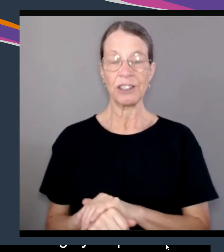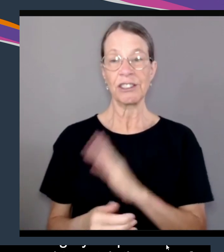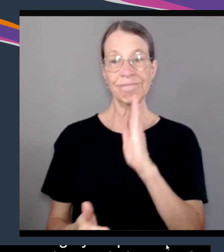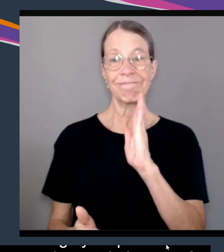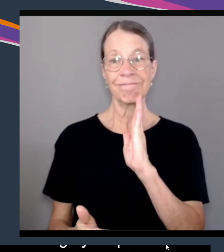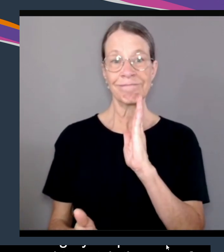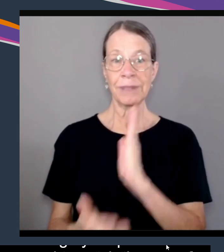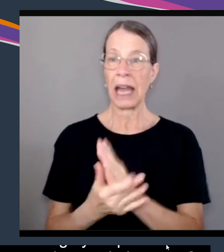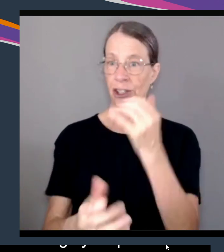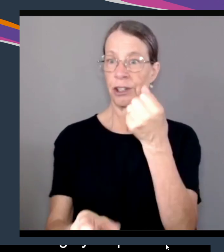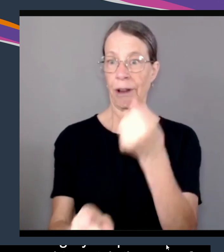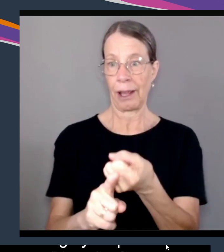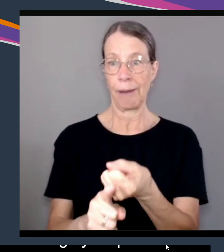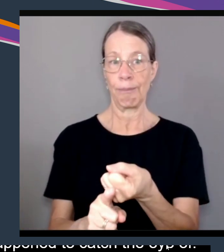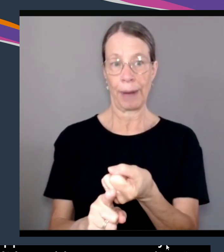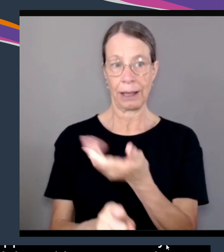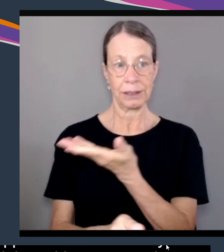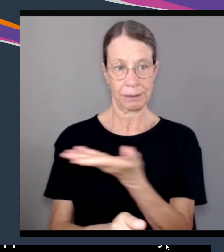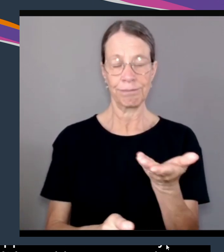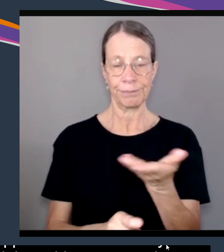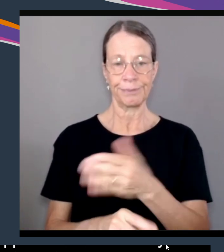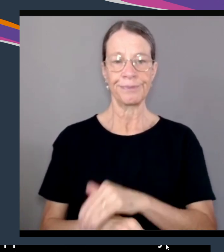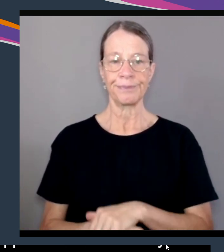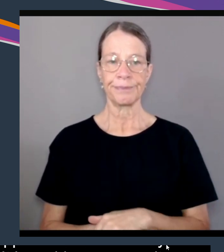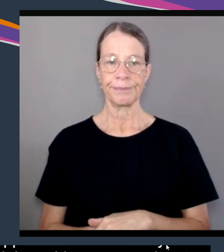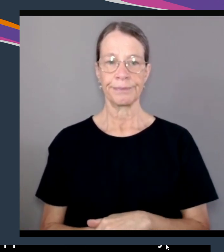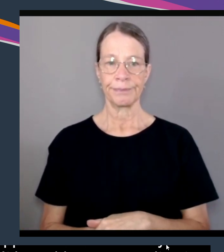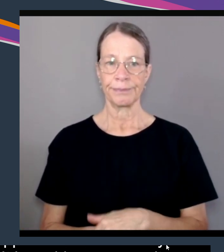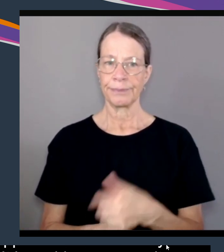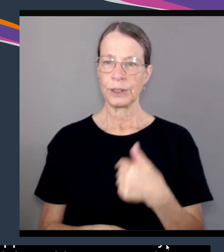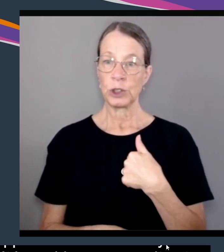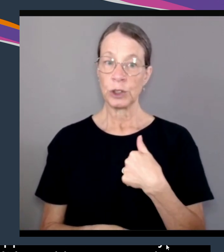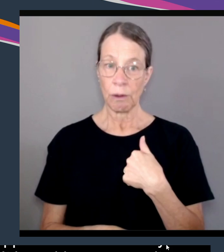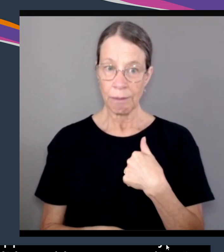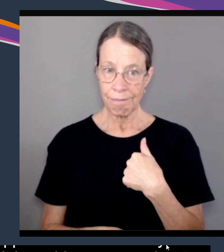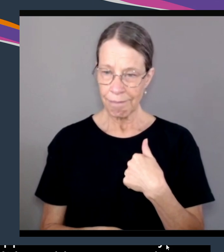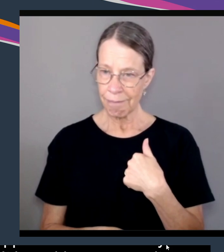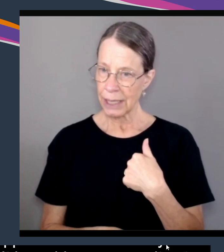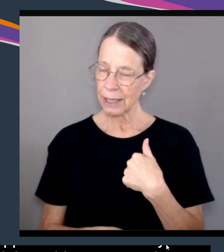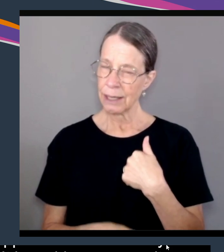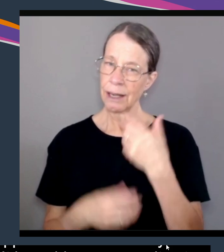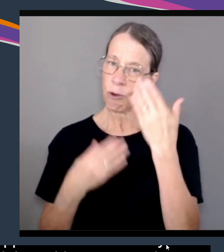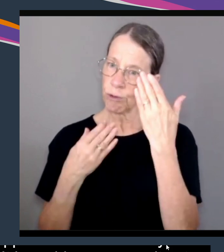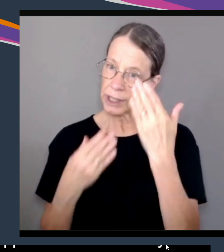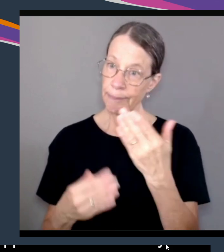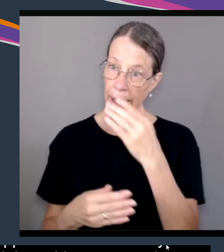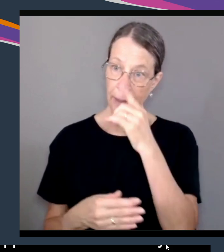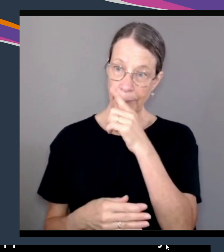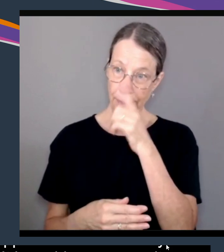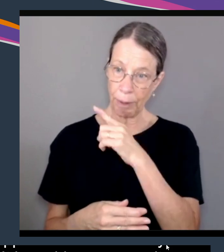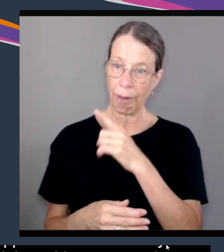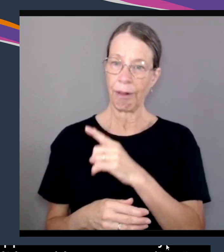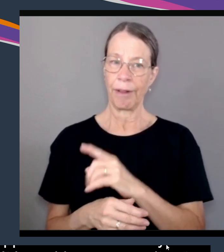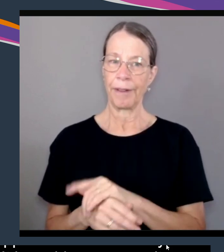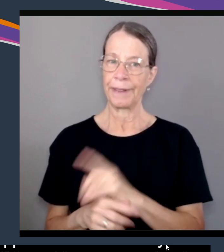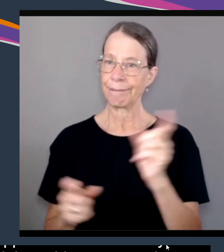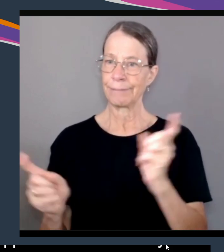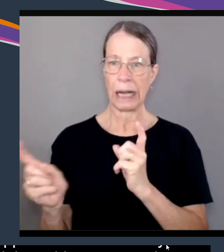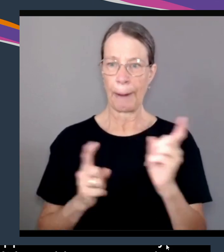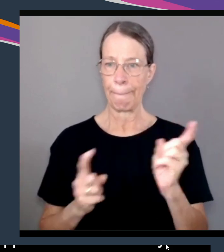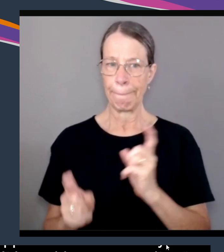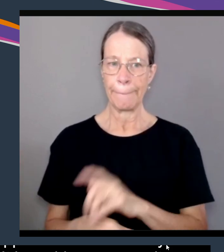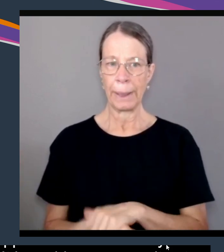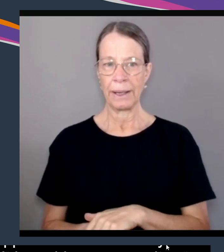an impact. And I have great respect for people who turn up. We are fundamentally